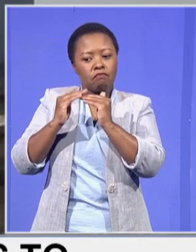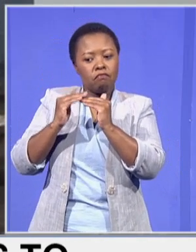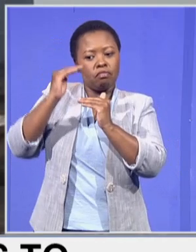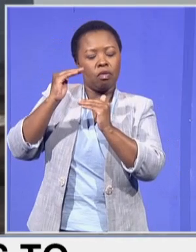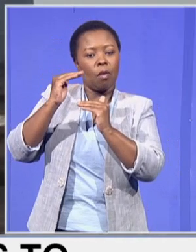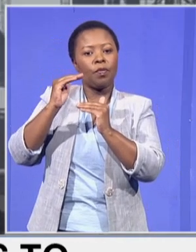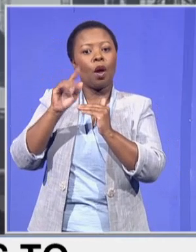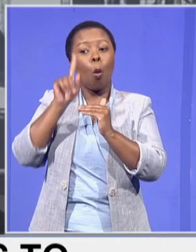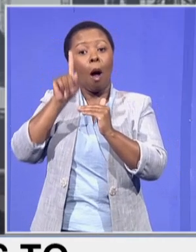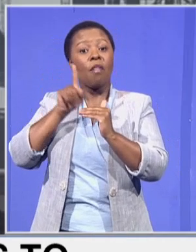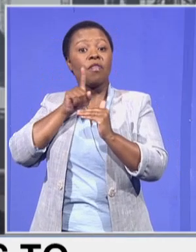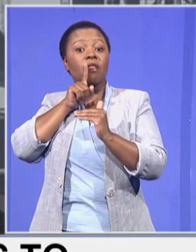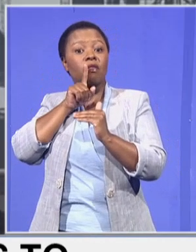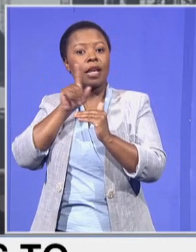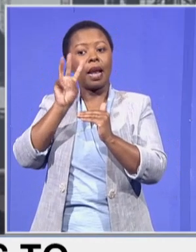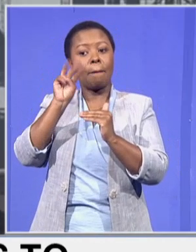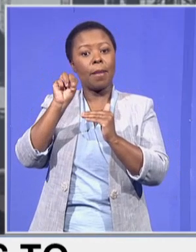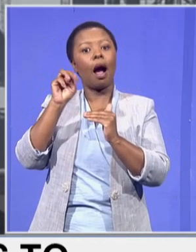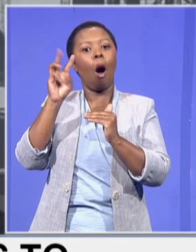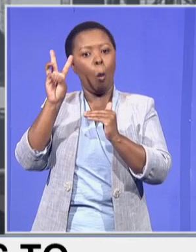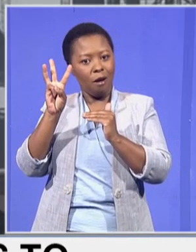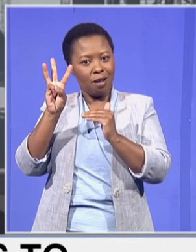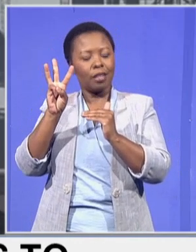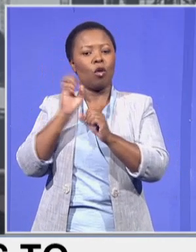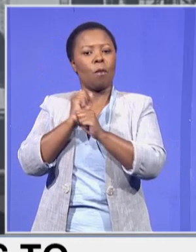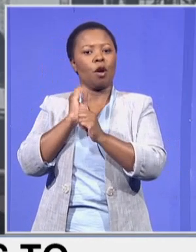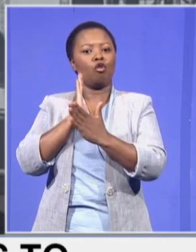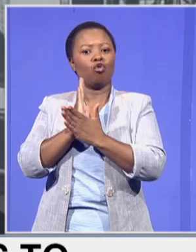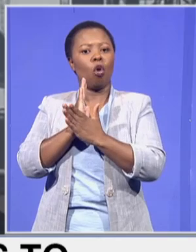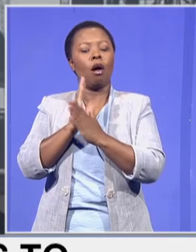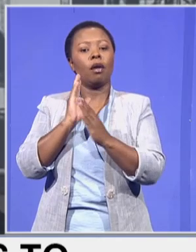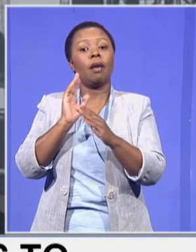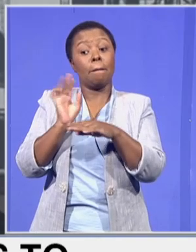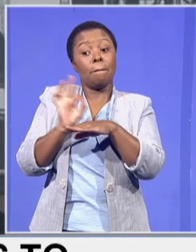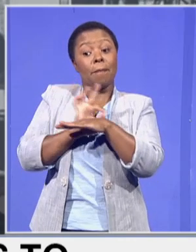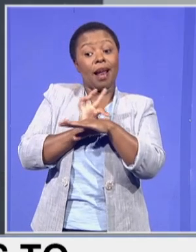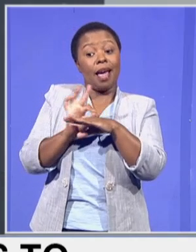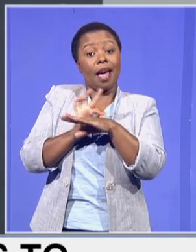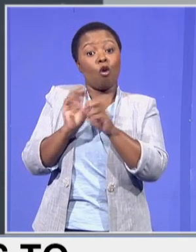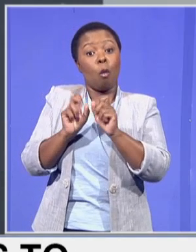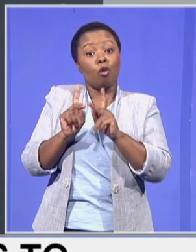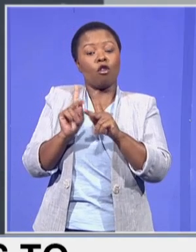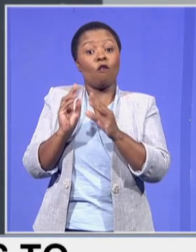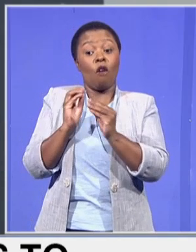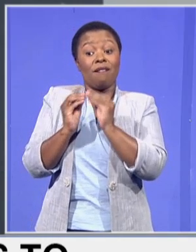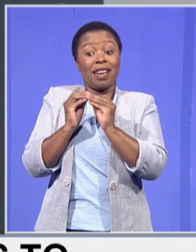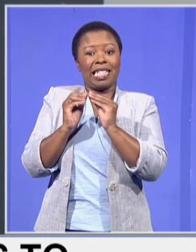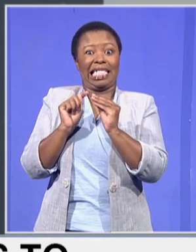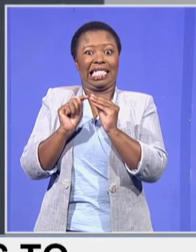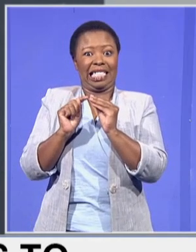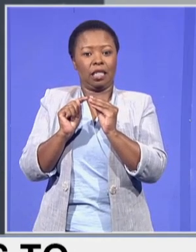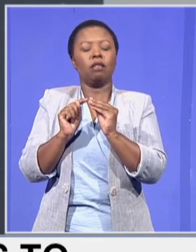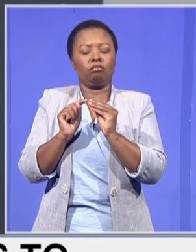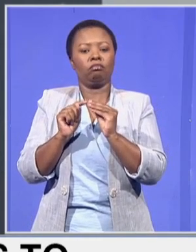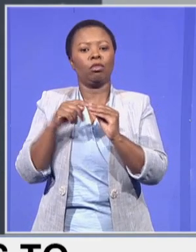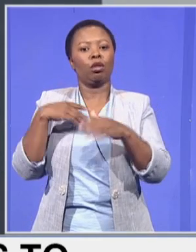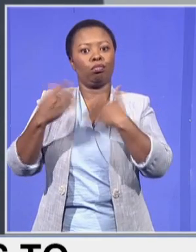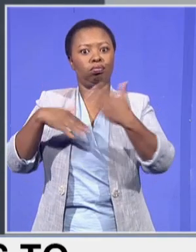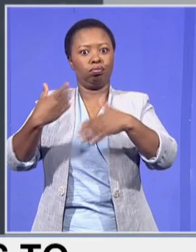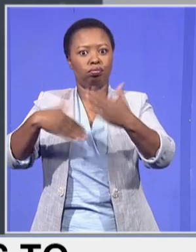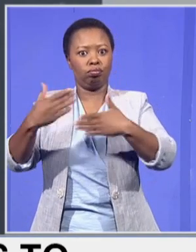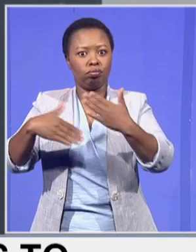megawatts in order to address all the plant maintenance opportunities. And that in itself erode again the